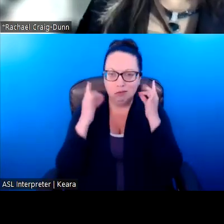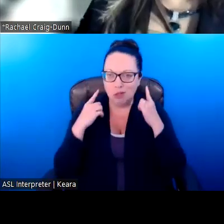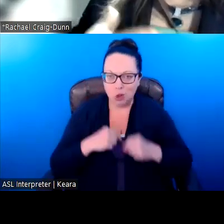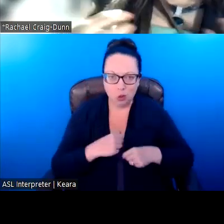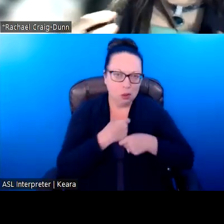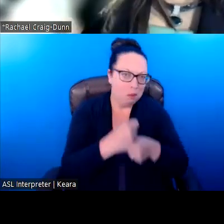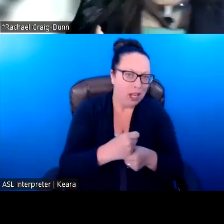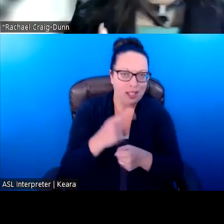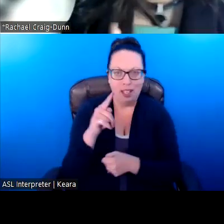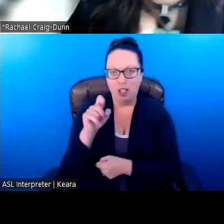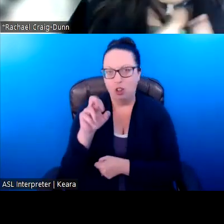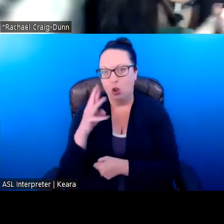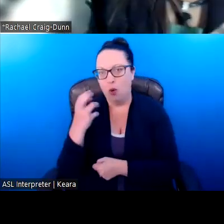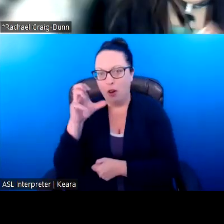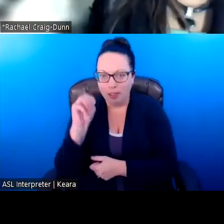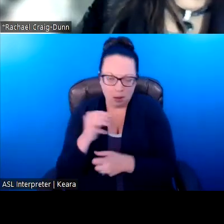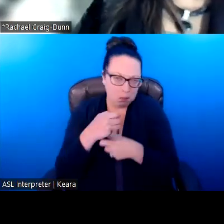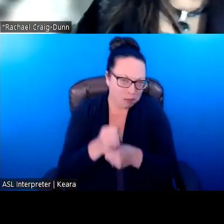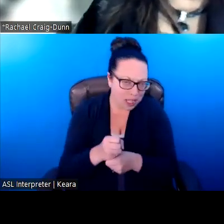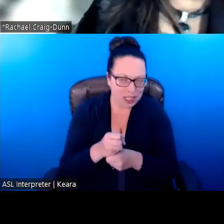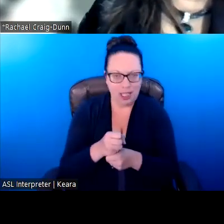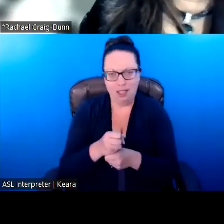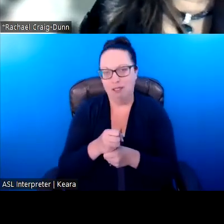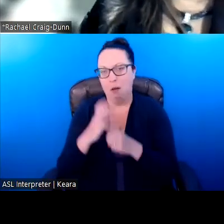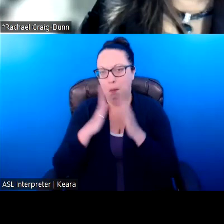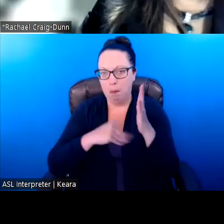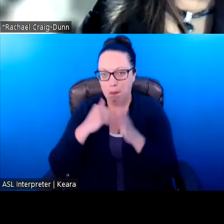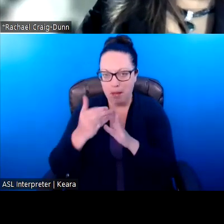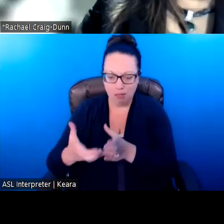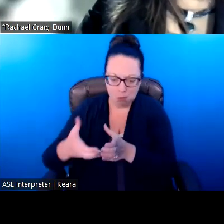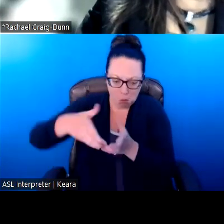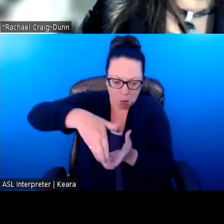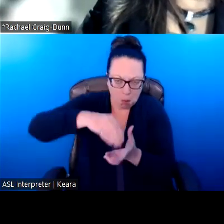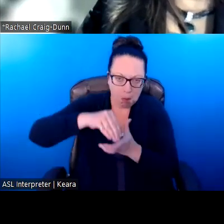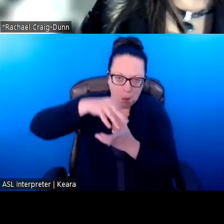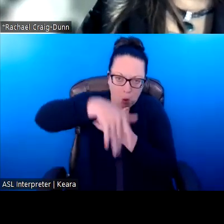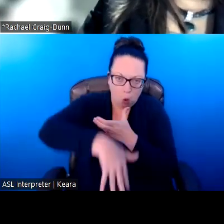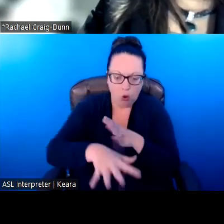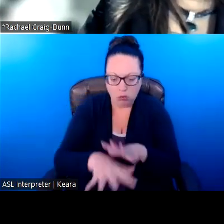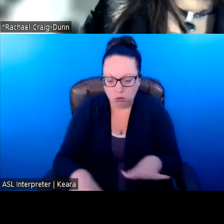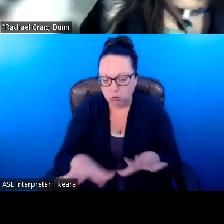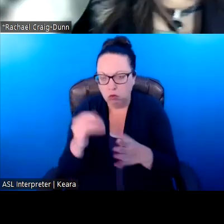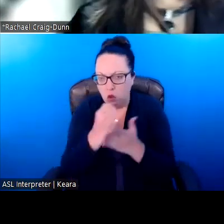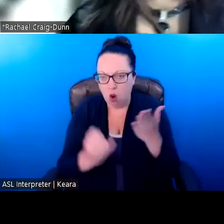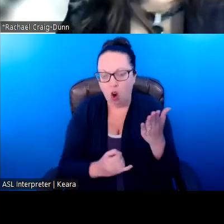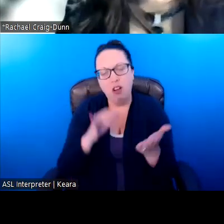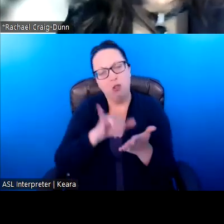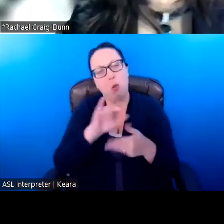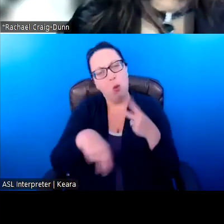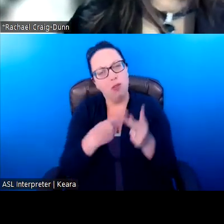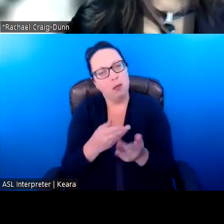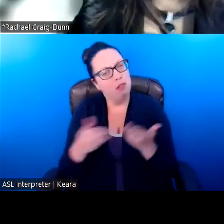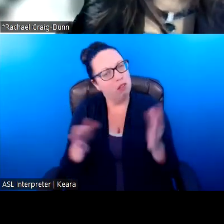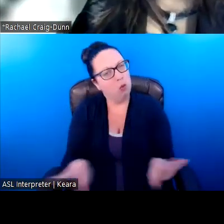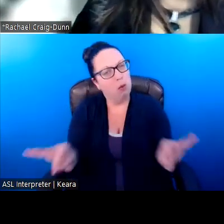pouring. And this kind of self-care is very, very helpful for our loved ones that may not be able